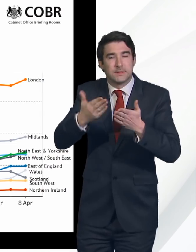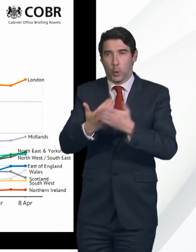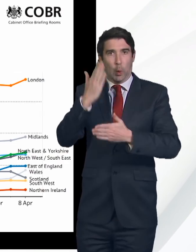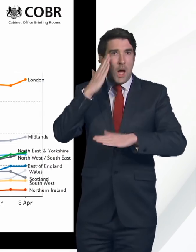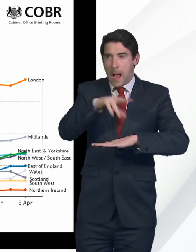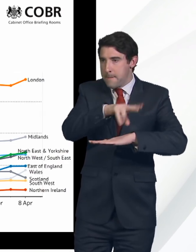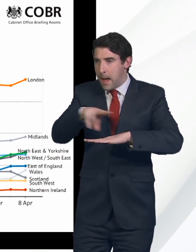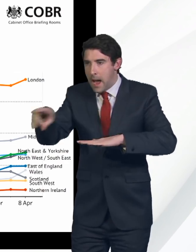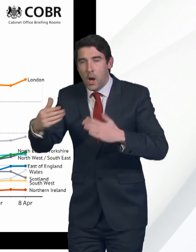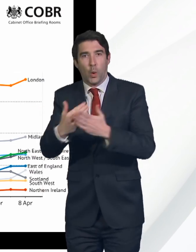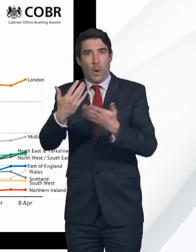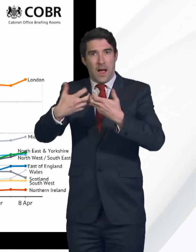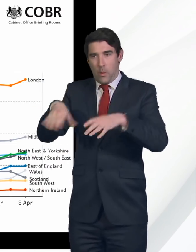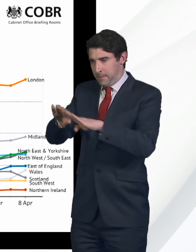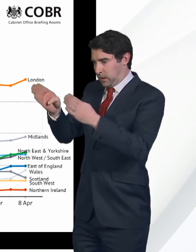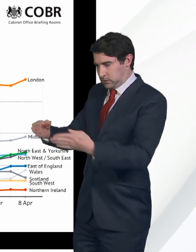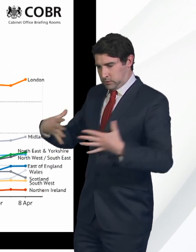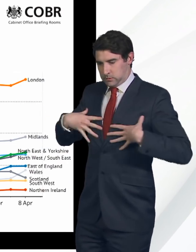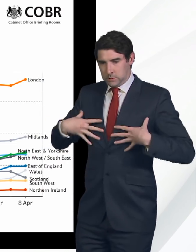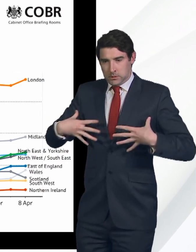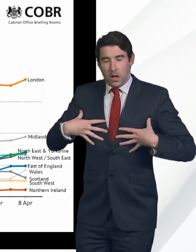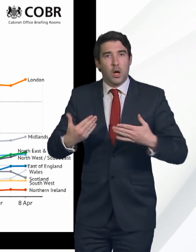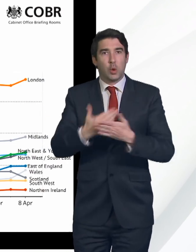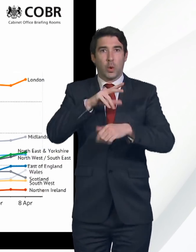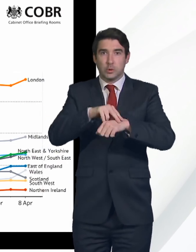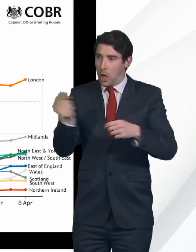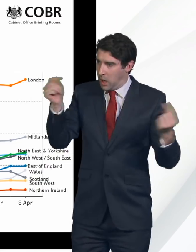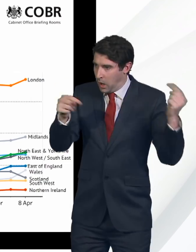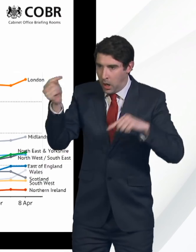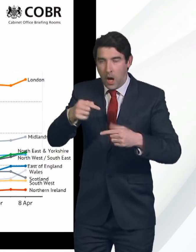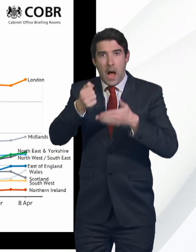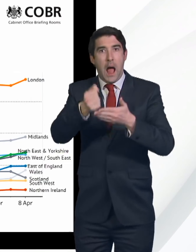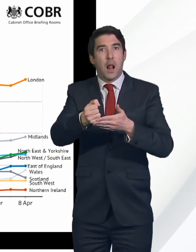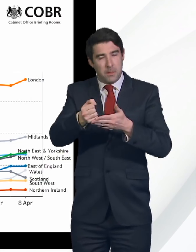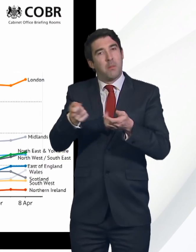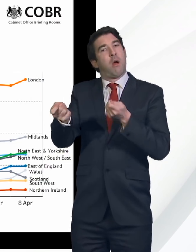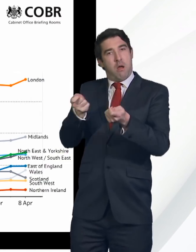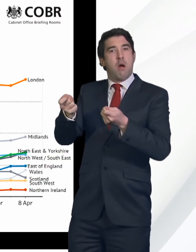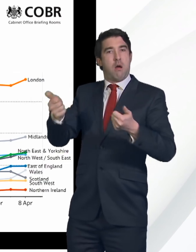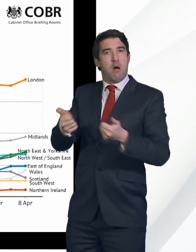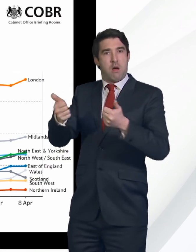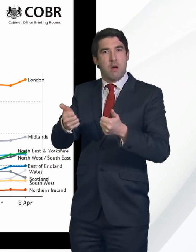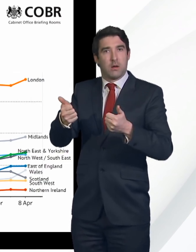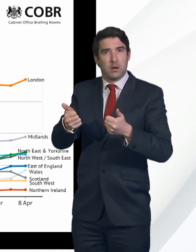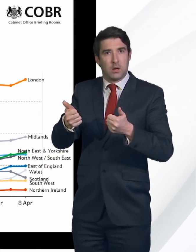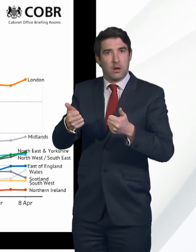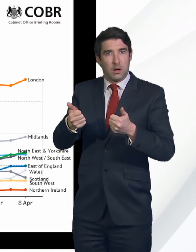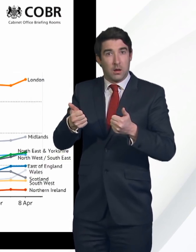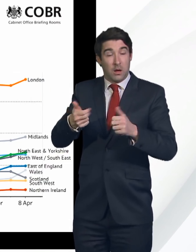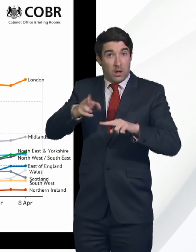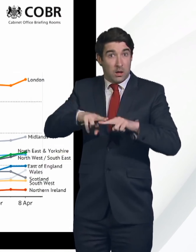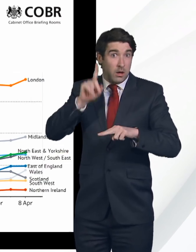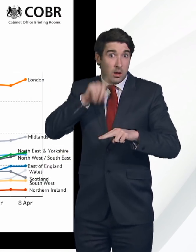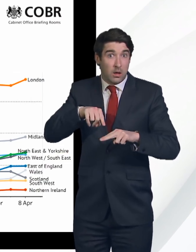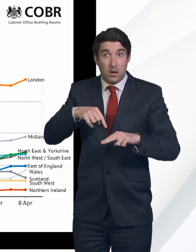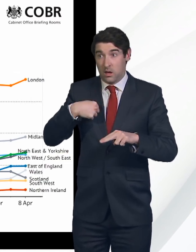we don't continue to do what we're doing in terms of the social distancing, we put all of this at risk. We jeopardise the thing that's